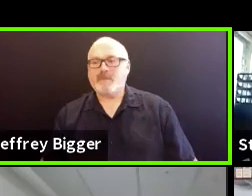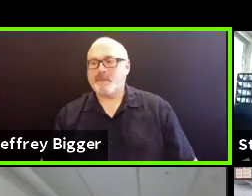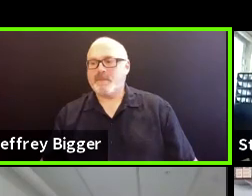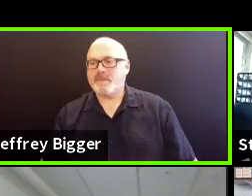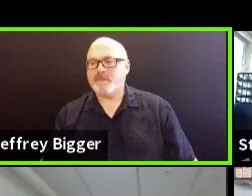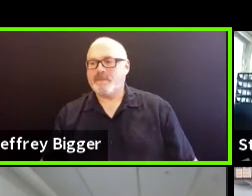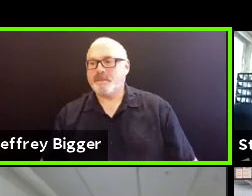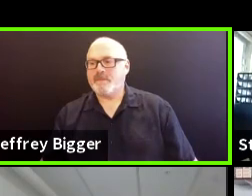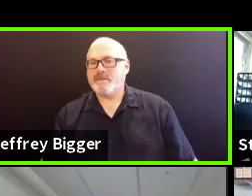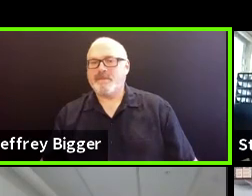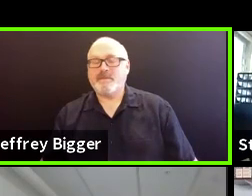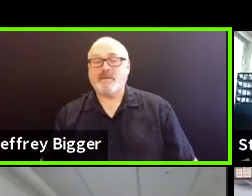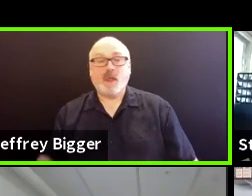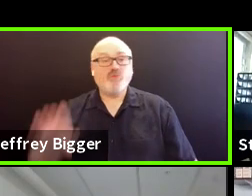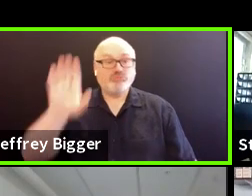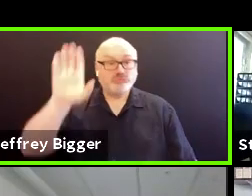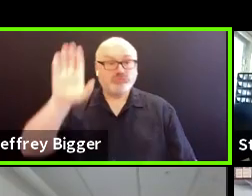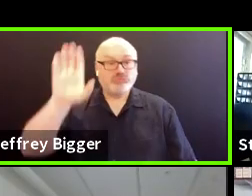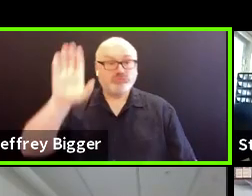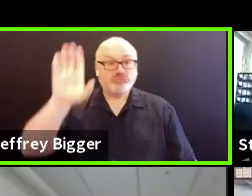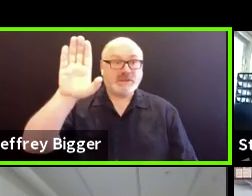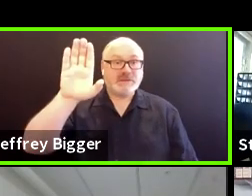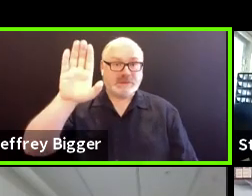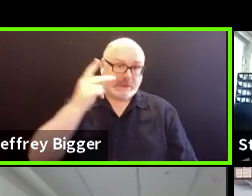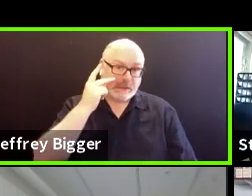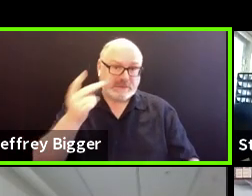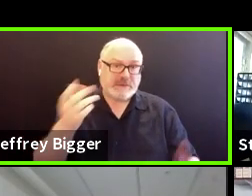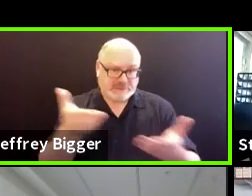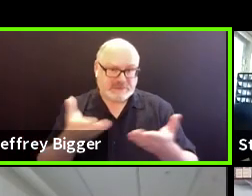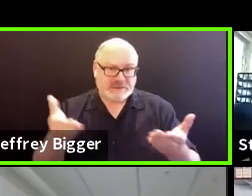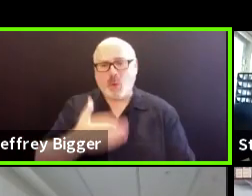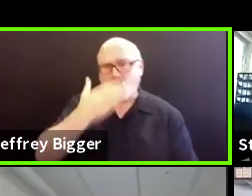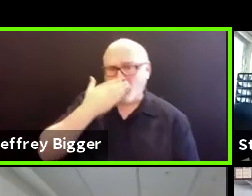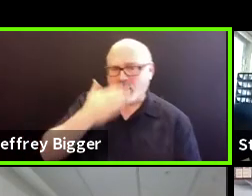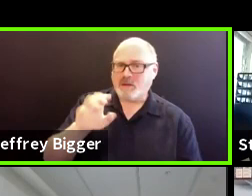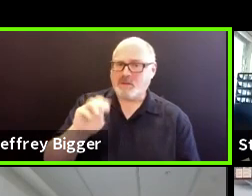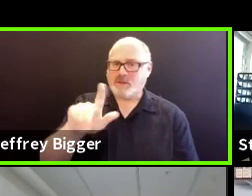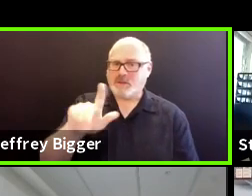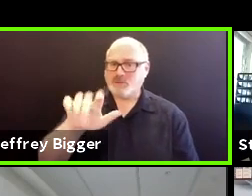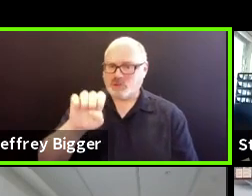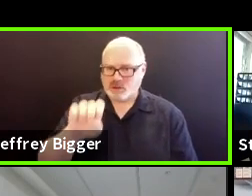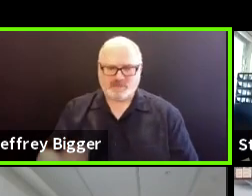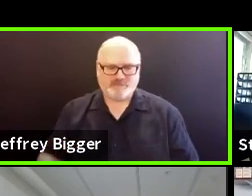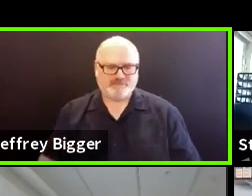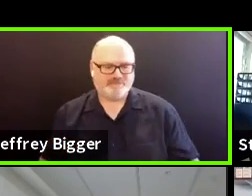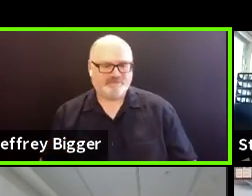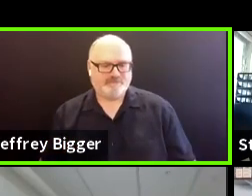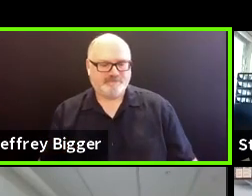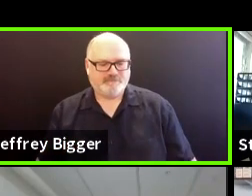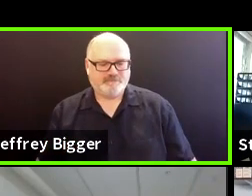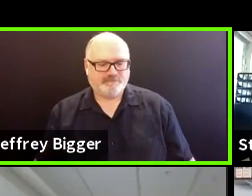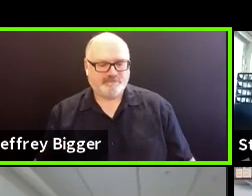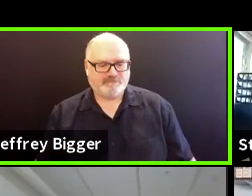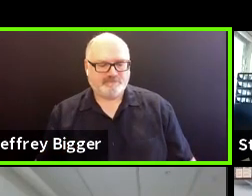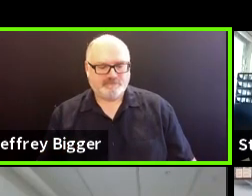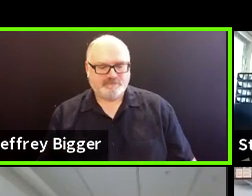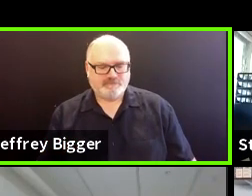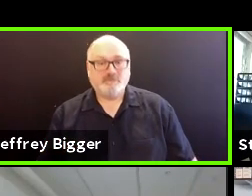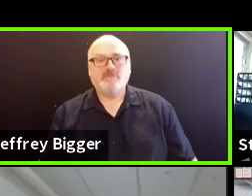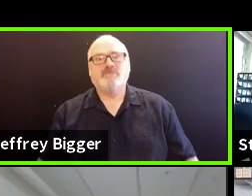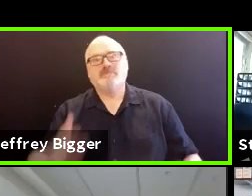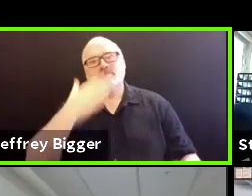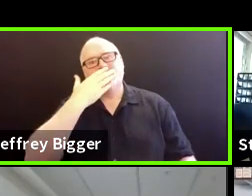He raised his hand, Dan. He's on. Okay, thank you, Michelle. Okay. Well, thank